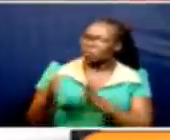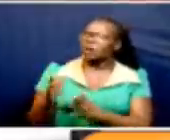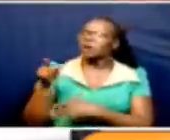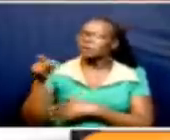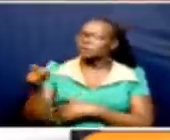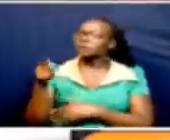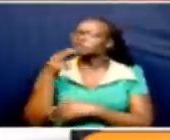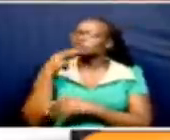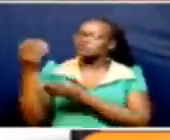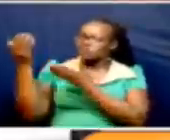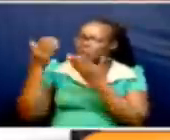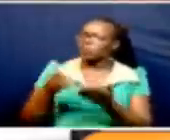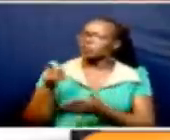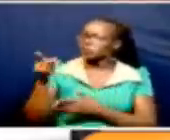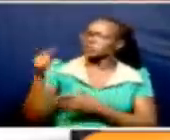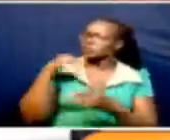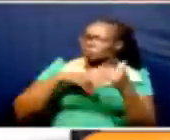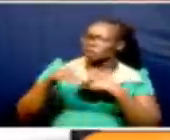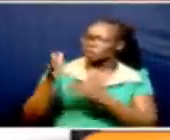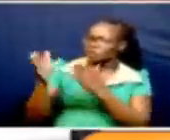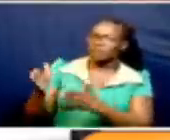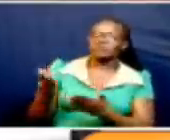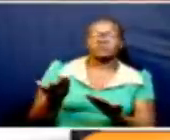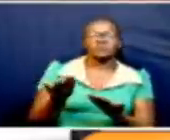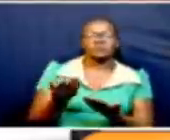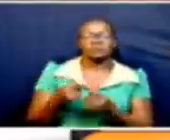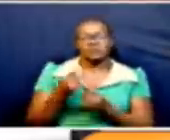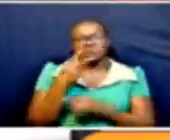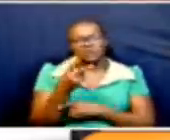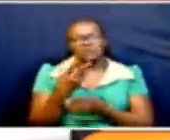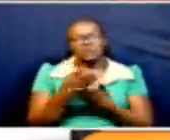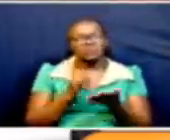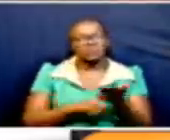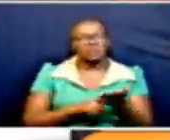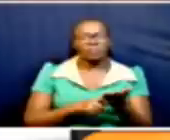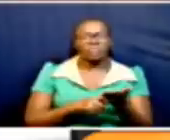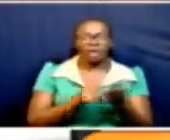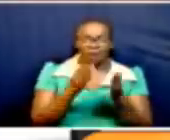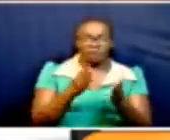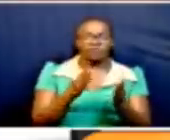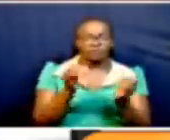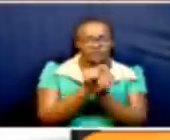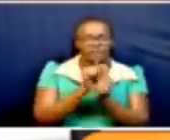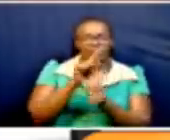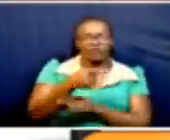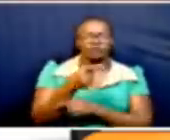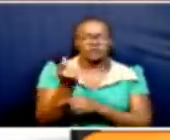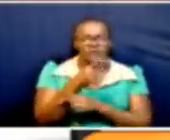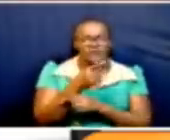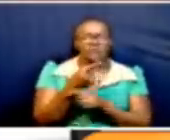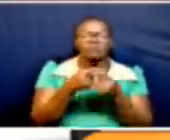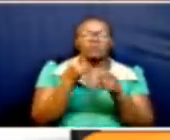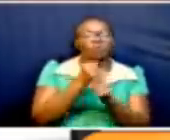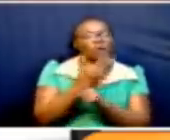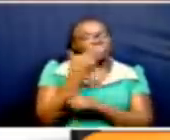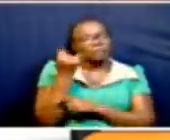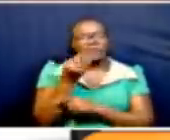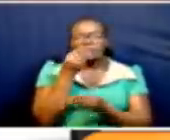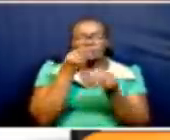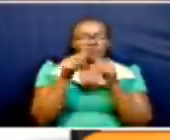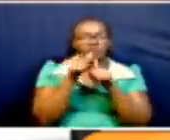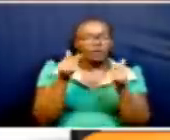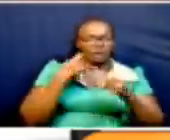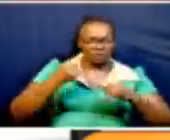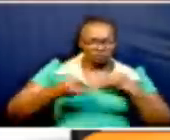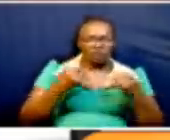You know, hii kitu saa zingine mtu anaweza kuwa na mshahara ya shilingi 10,000 peke yake but he performs better na anakula vizuri na ana raha na